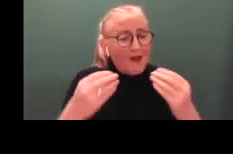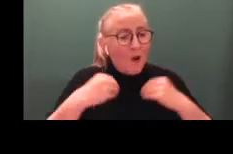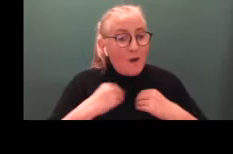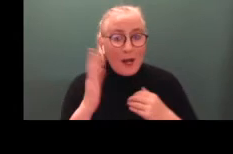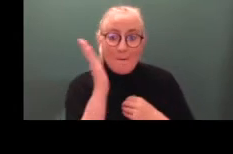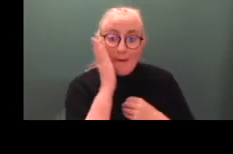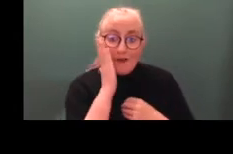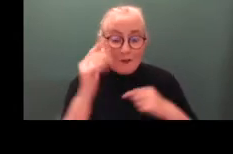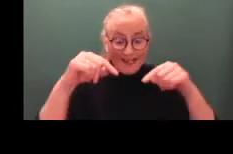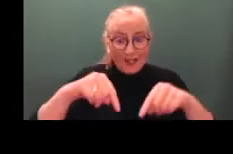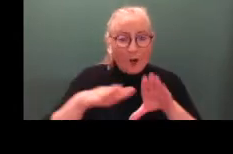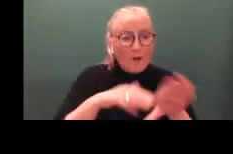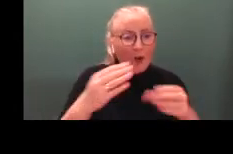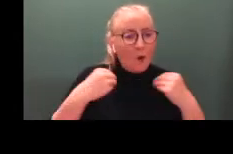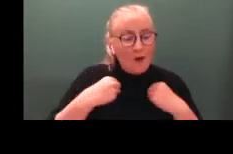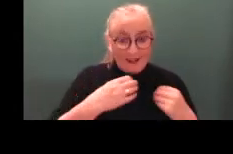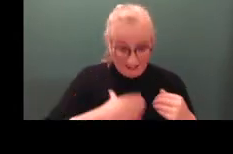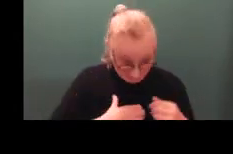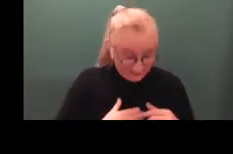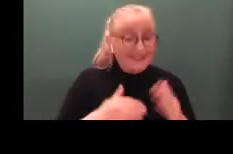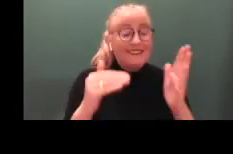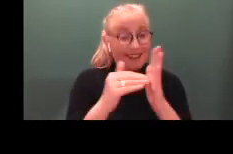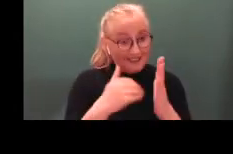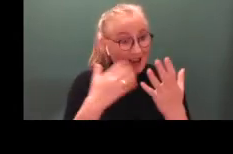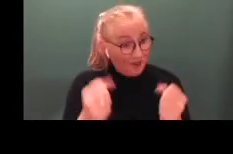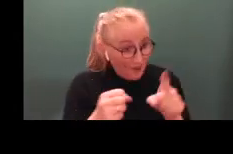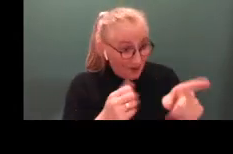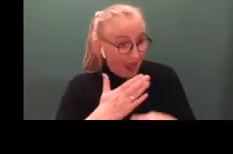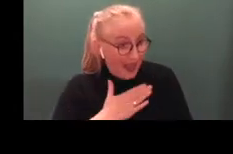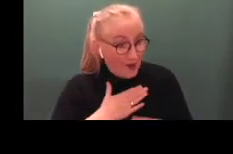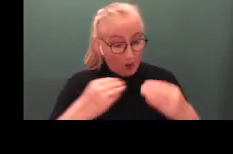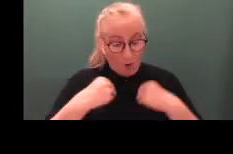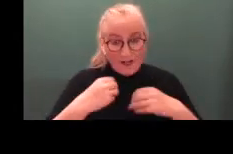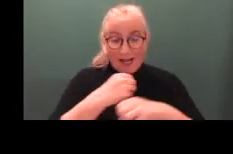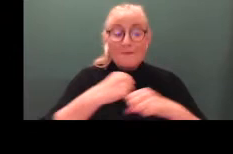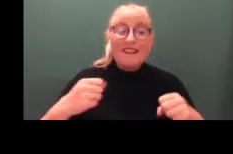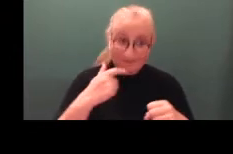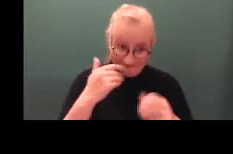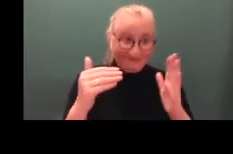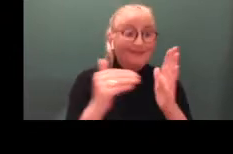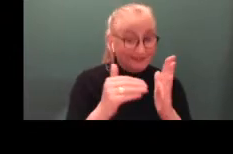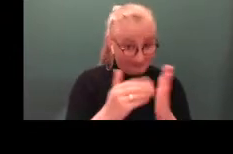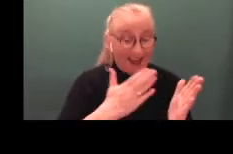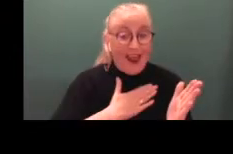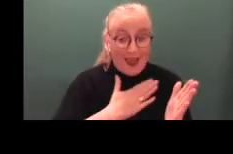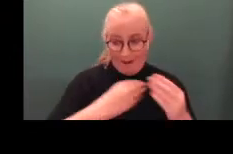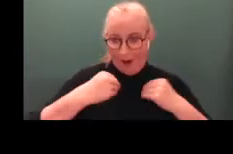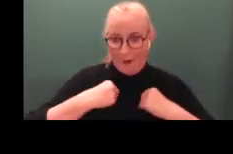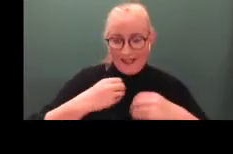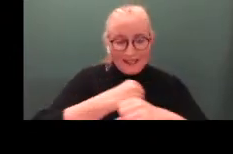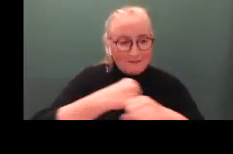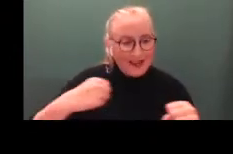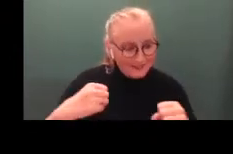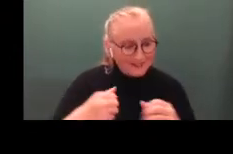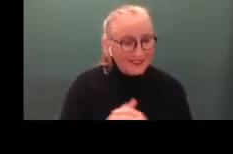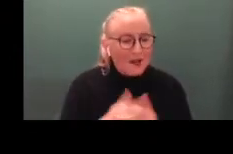own ensuite? Oh, I do, yeah. Do you like having your own space? Yes, I do. I like having my own space, yeah. Where is, if you were to pick